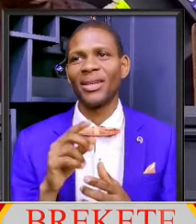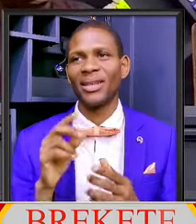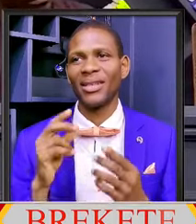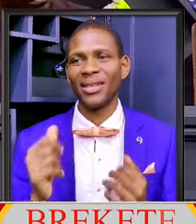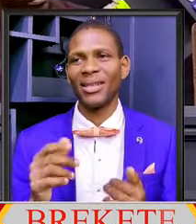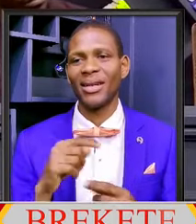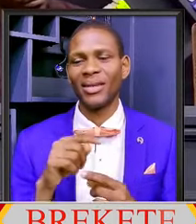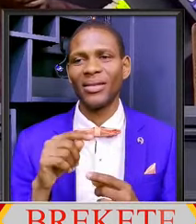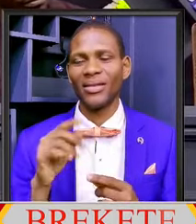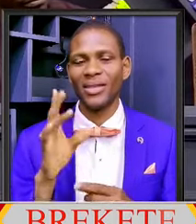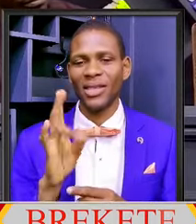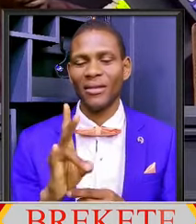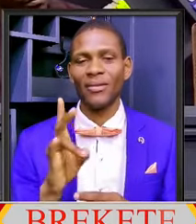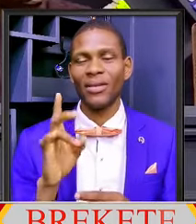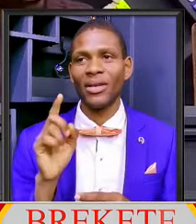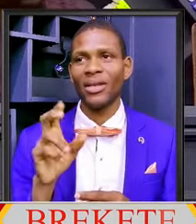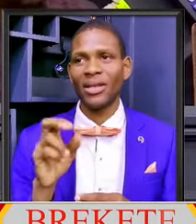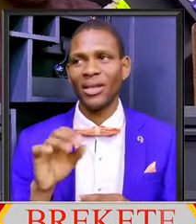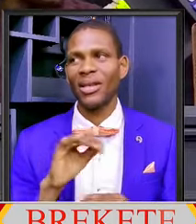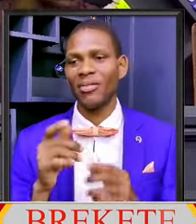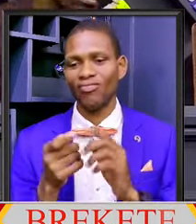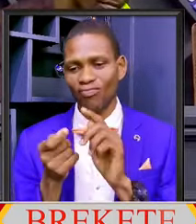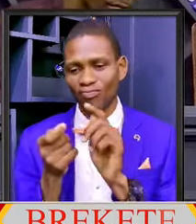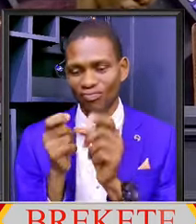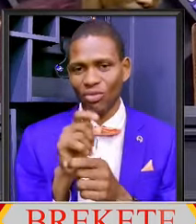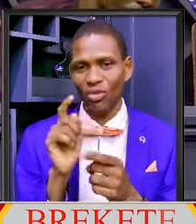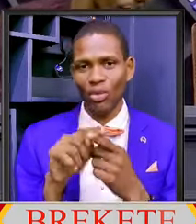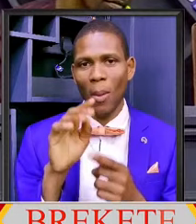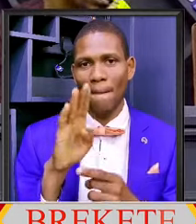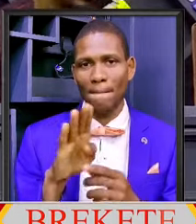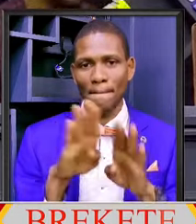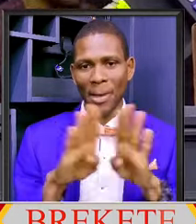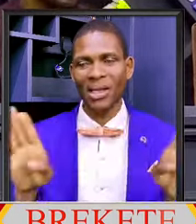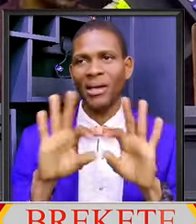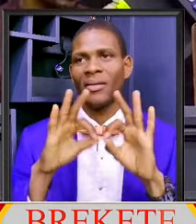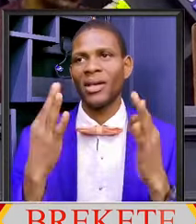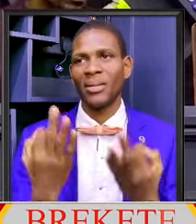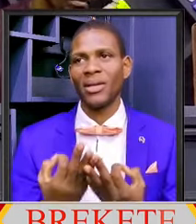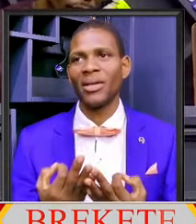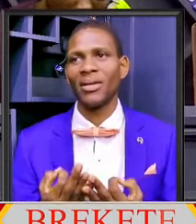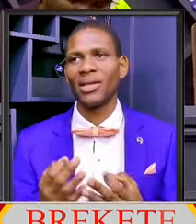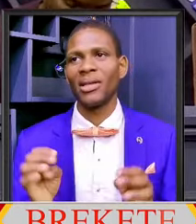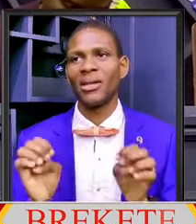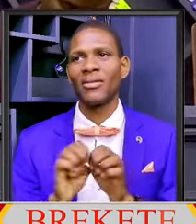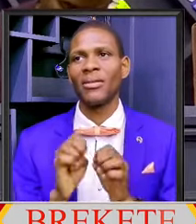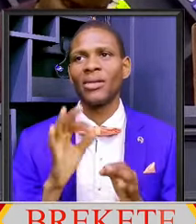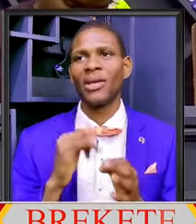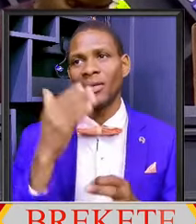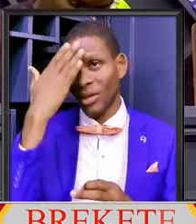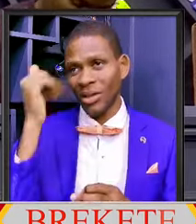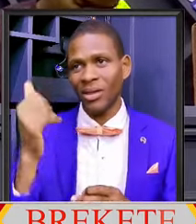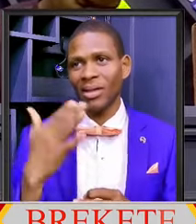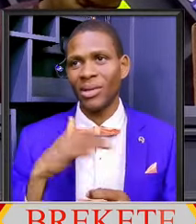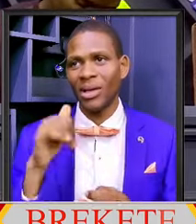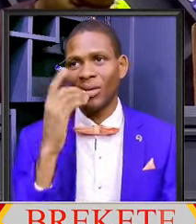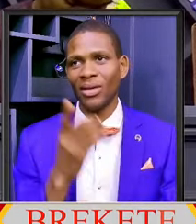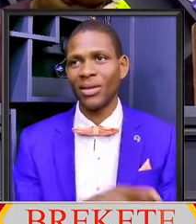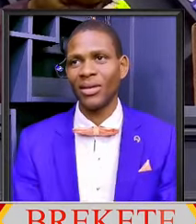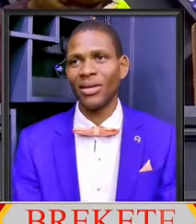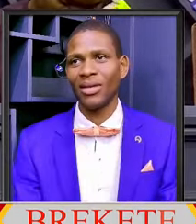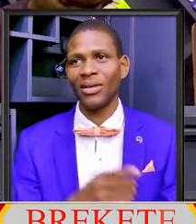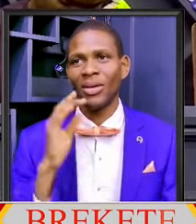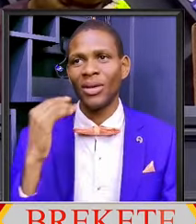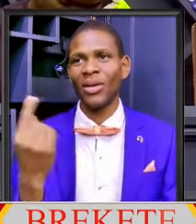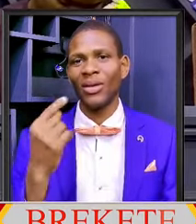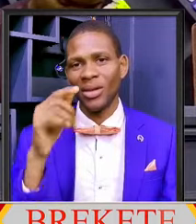soon as it is 7:30, I turn into Brekete family. Even if I forget, my daughter